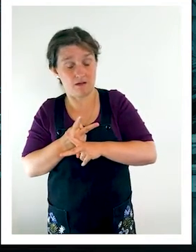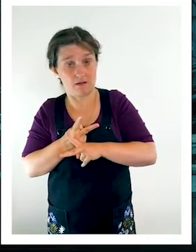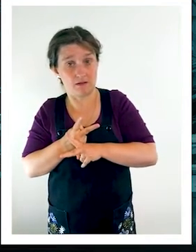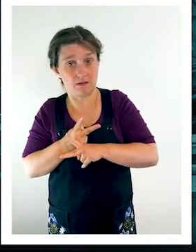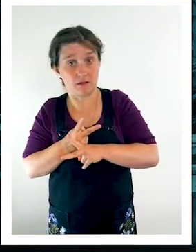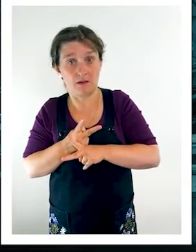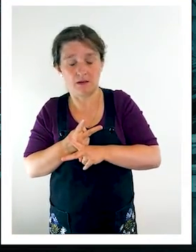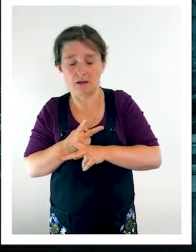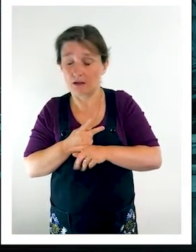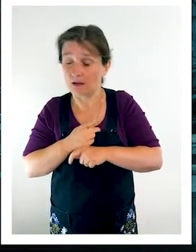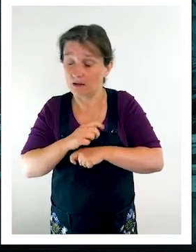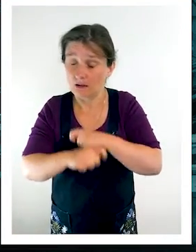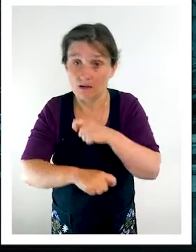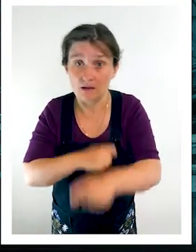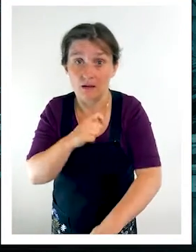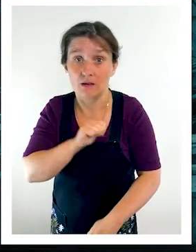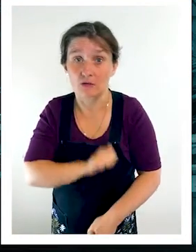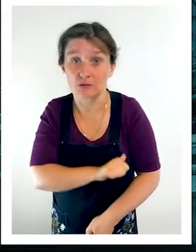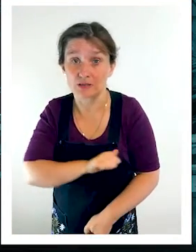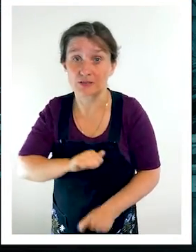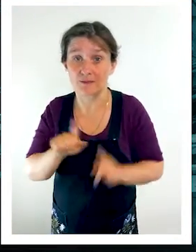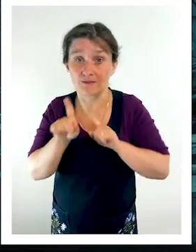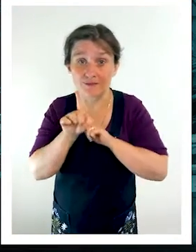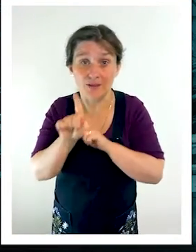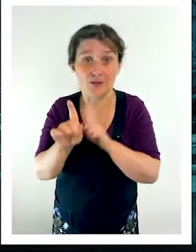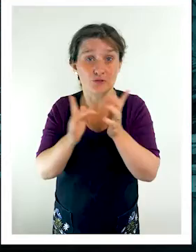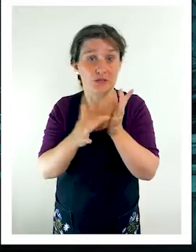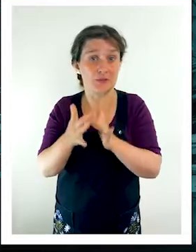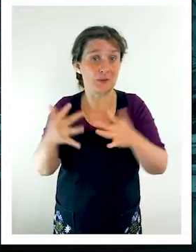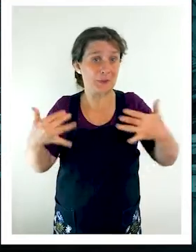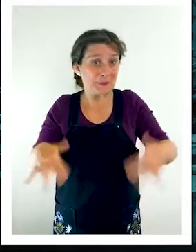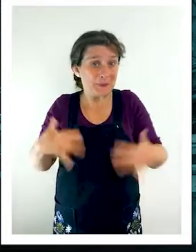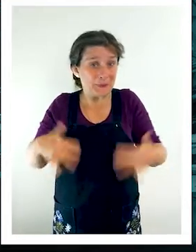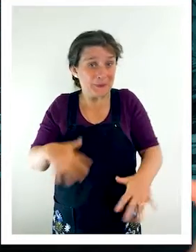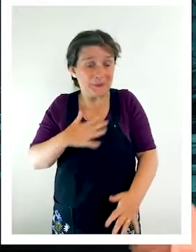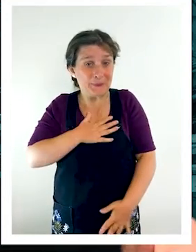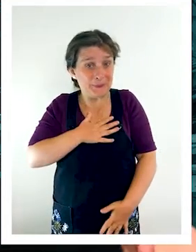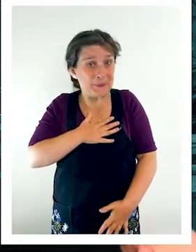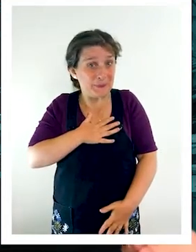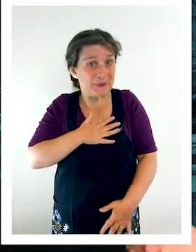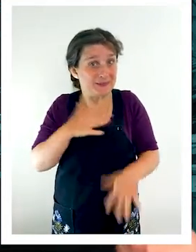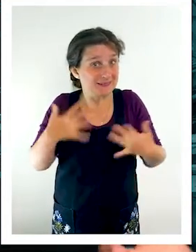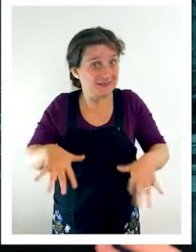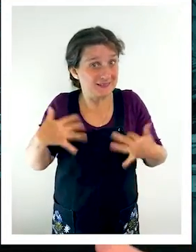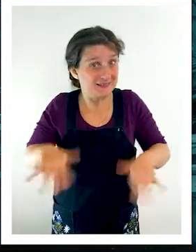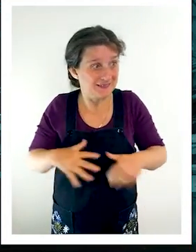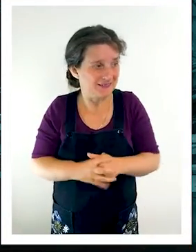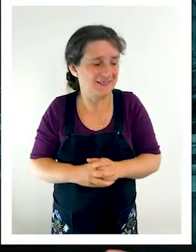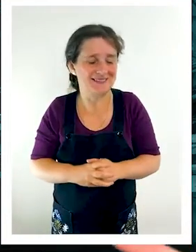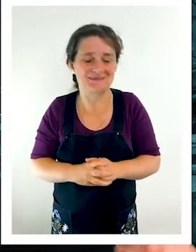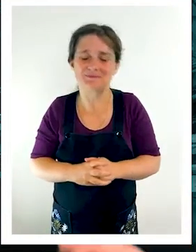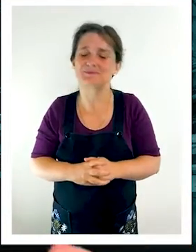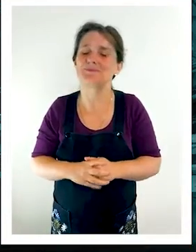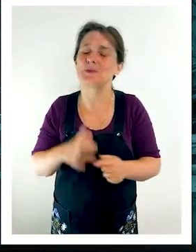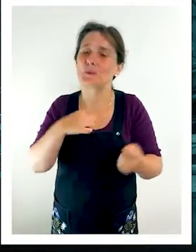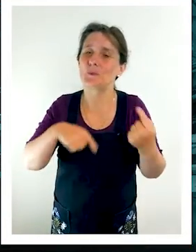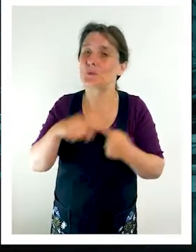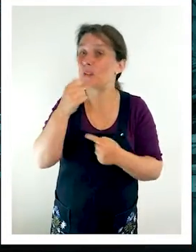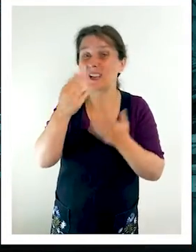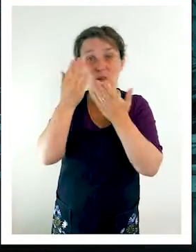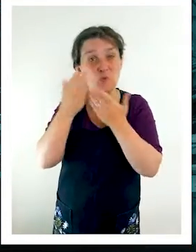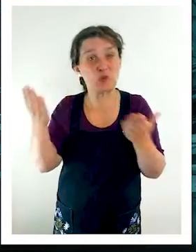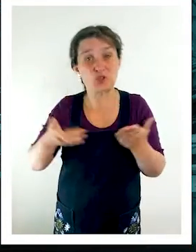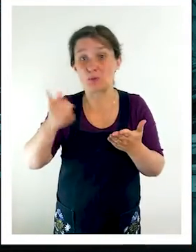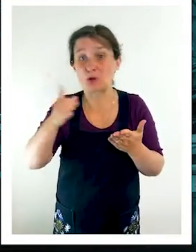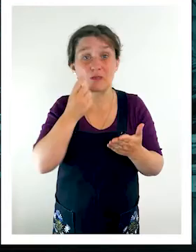a Christian. How amazing is that? And worship is something that we can just do every day.